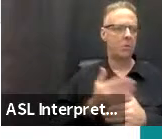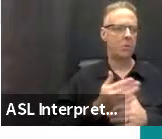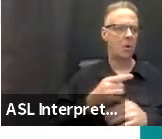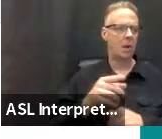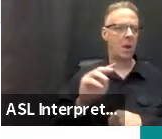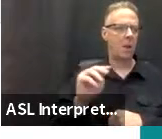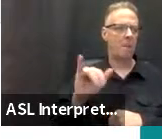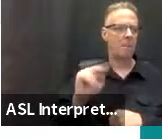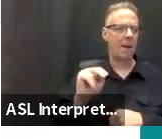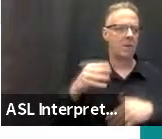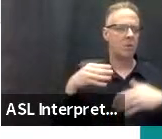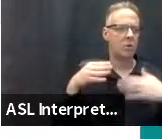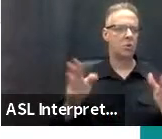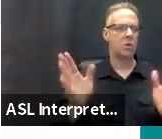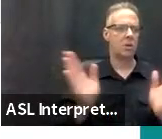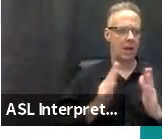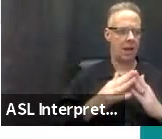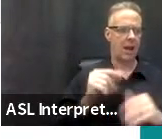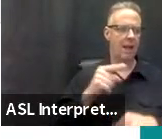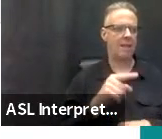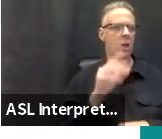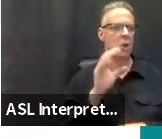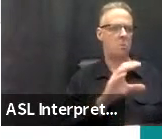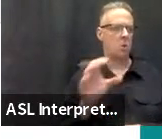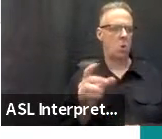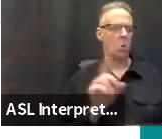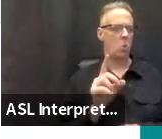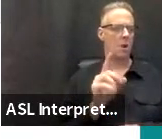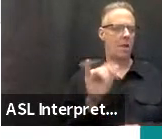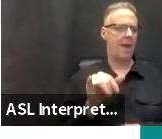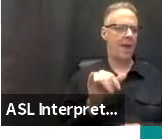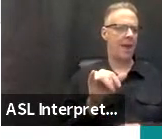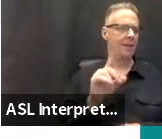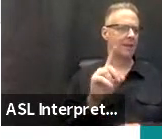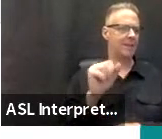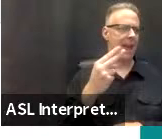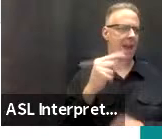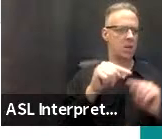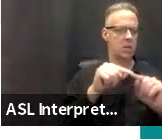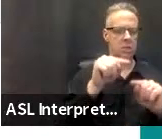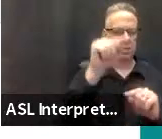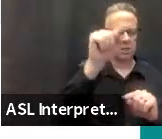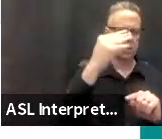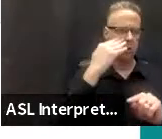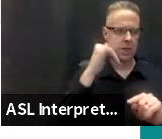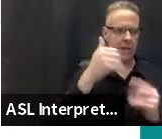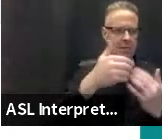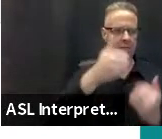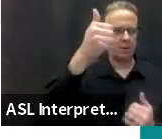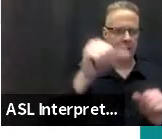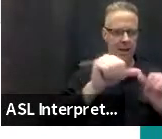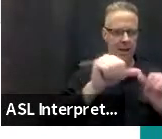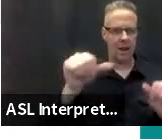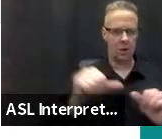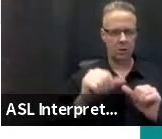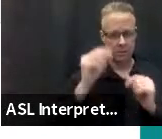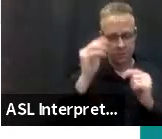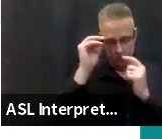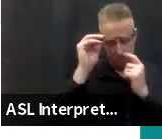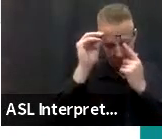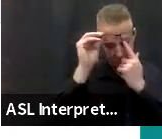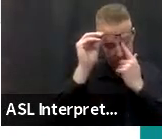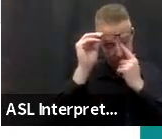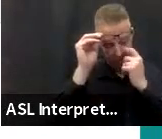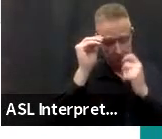between the main street downtown Vancouver and that community connector, where is the dash that needs to happen for that separated facility on that side, Right. not to mention the other